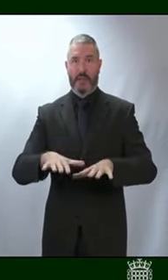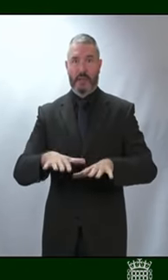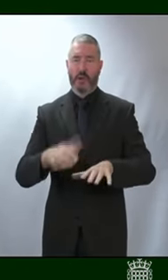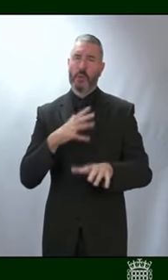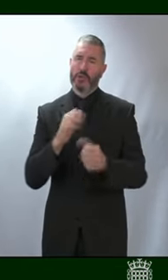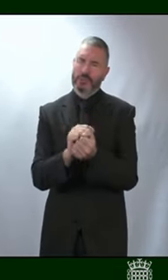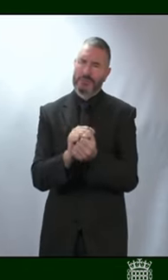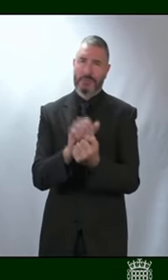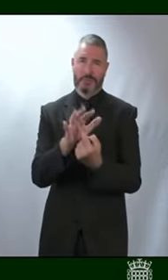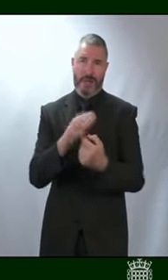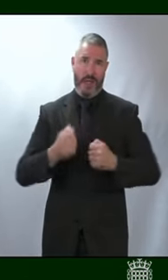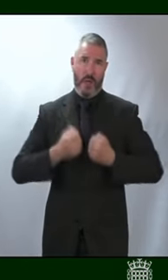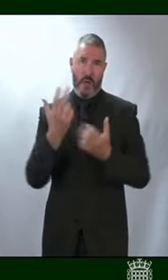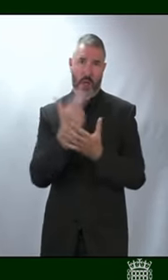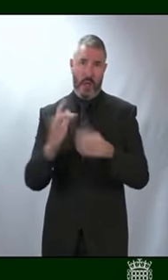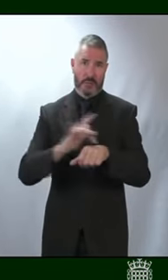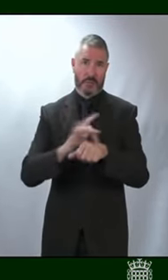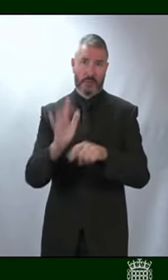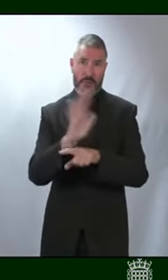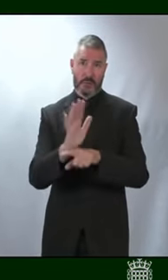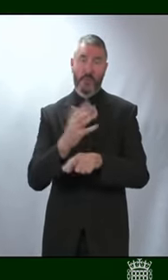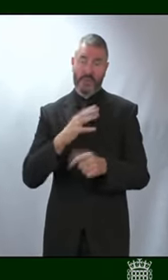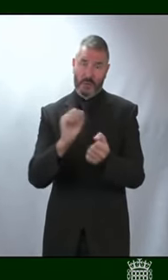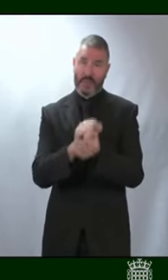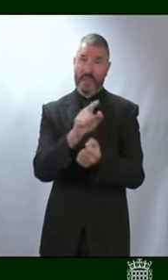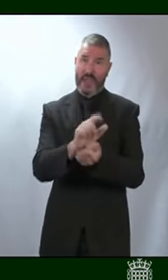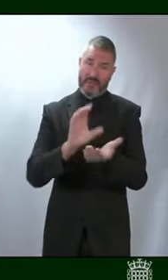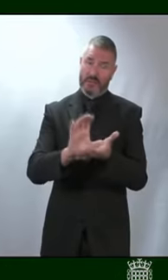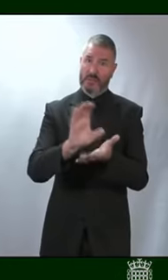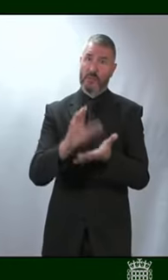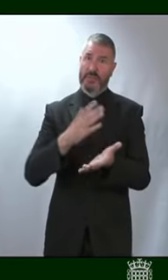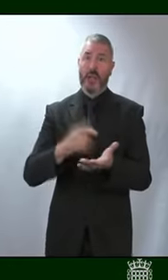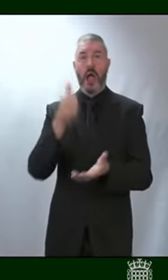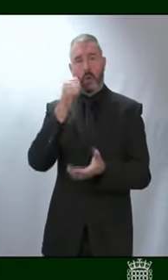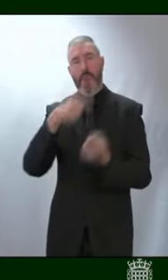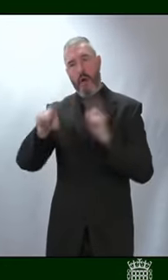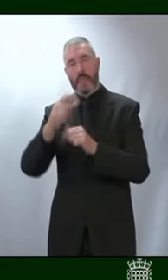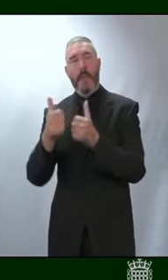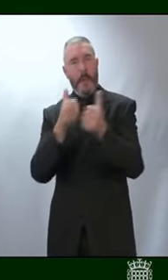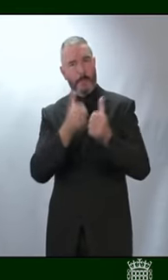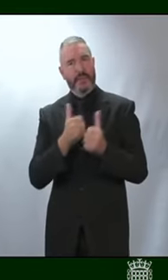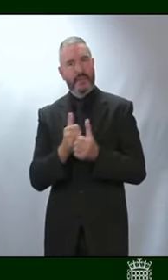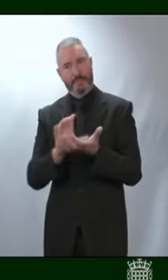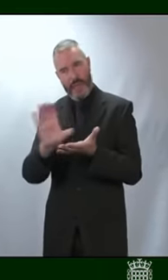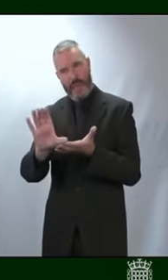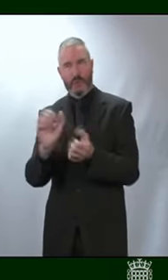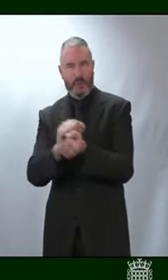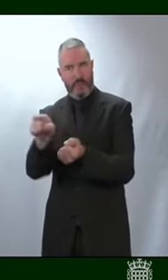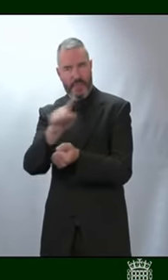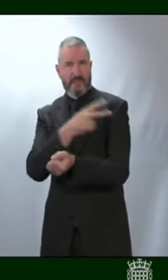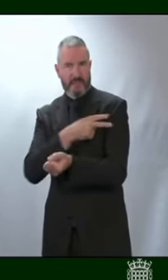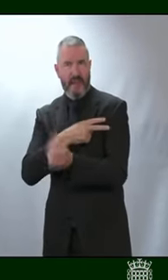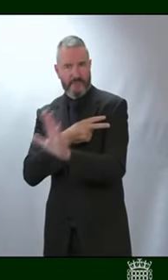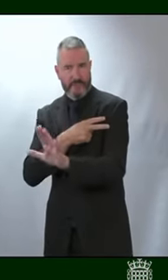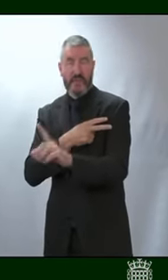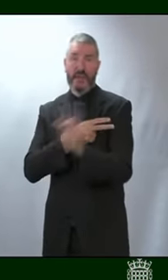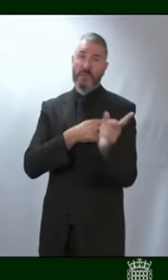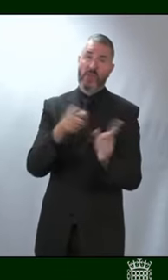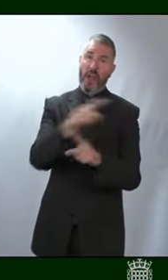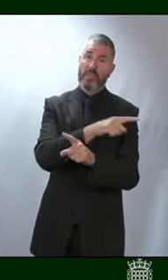it, and we should look after that industry. And we've had the furlough and other schemes, job retention schemes, but there are those that have fallen